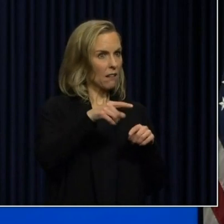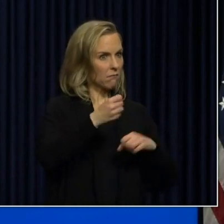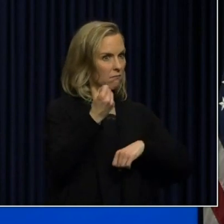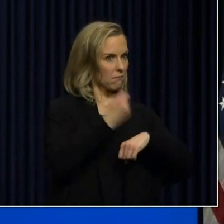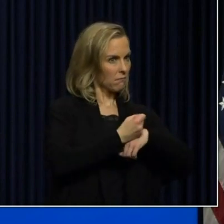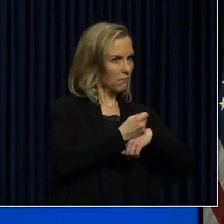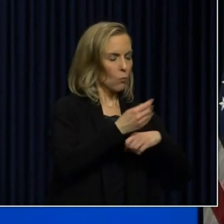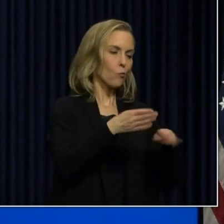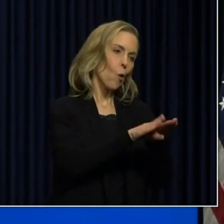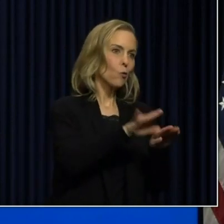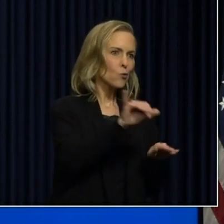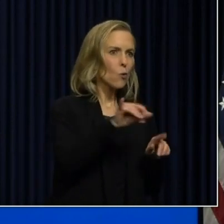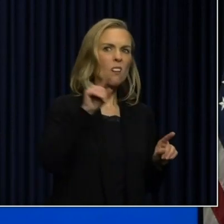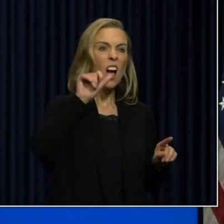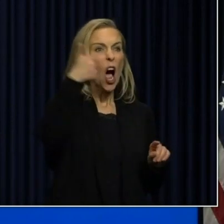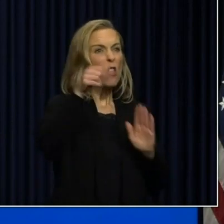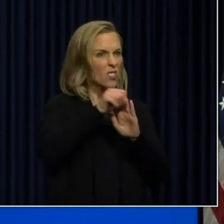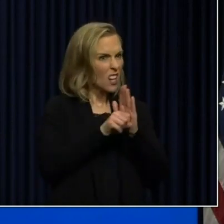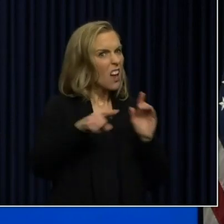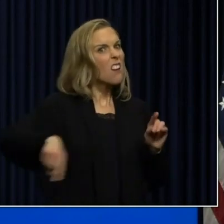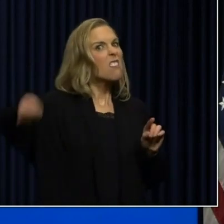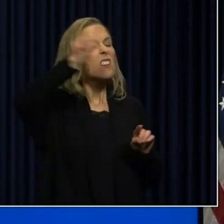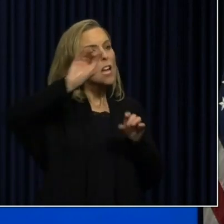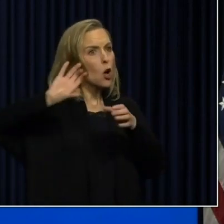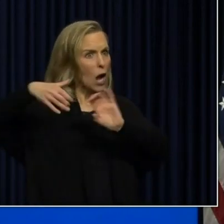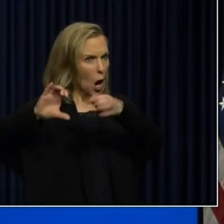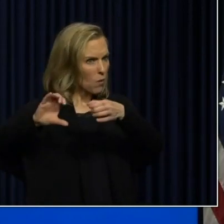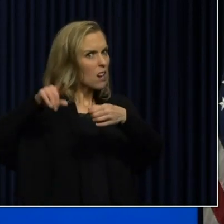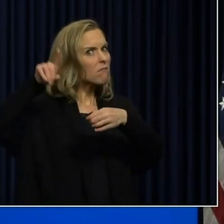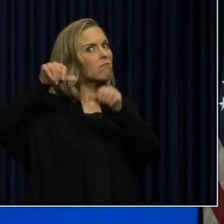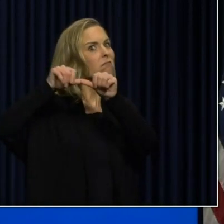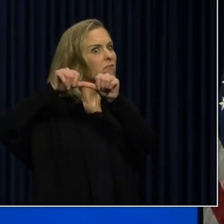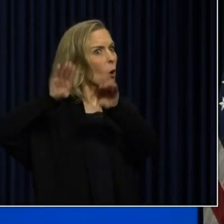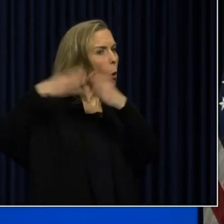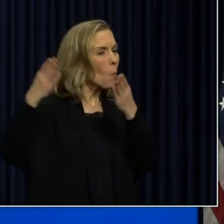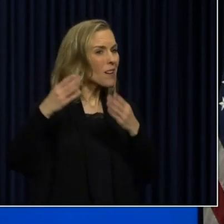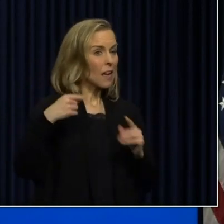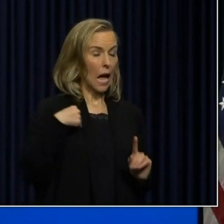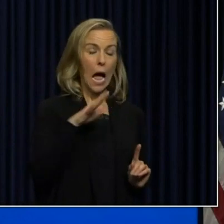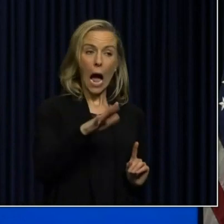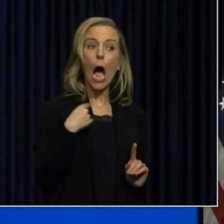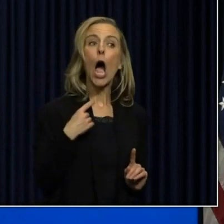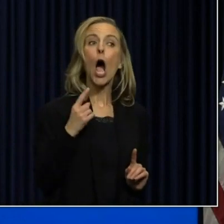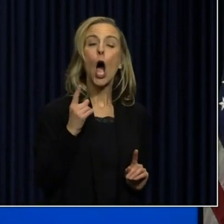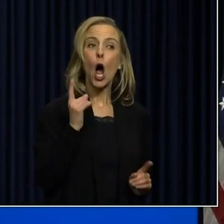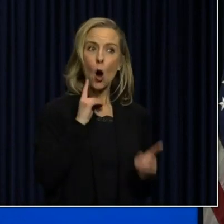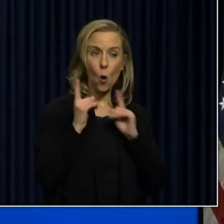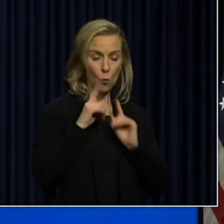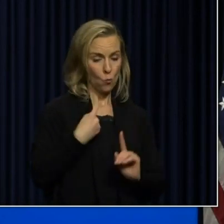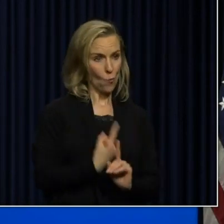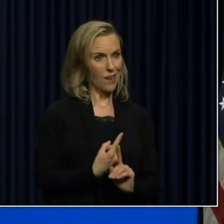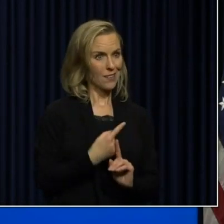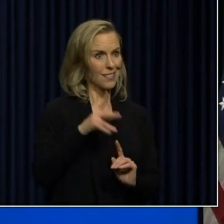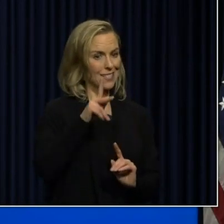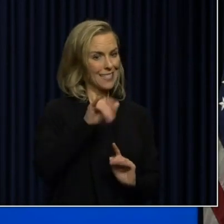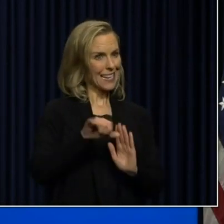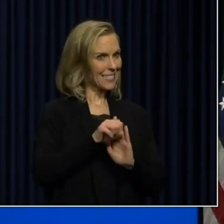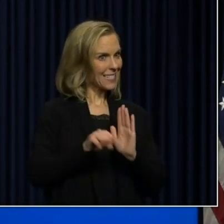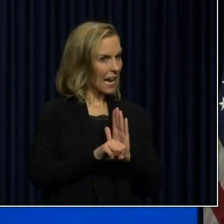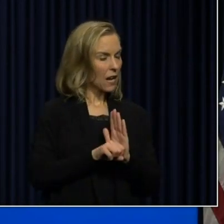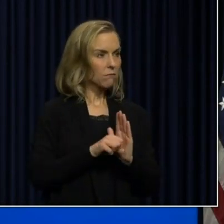why Kentucky is the only state right now? The question is about chiropractors, and I've heard that we're the only state in the country